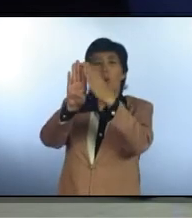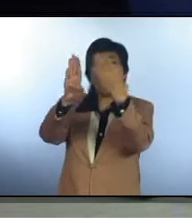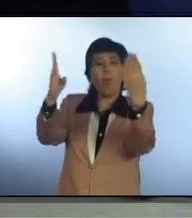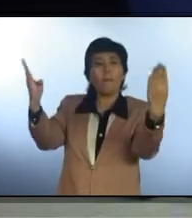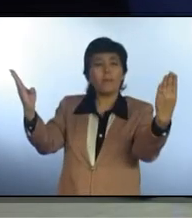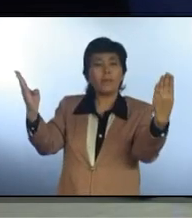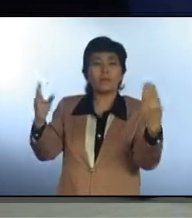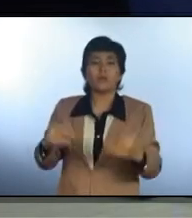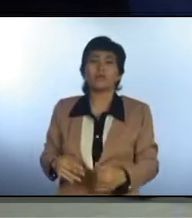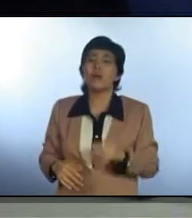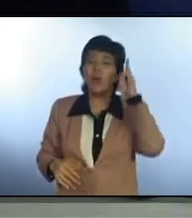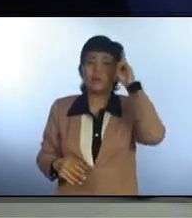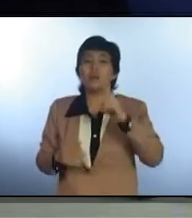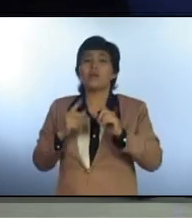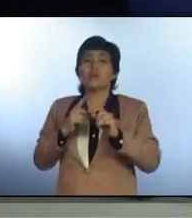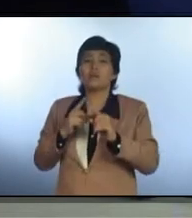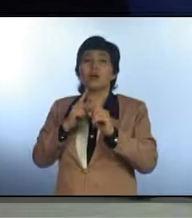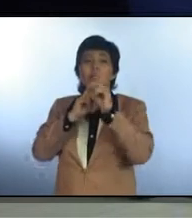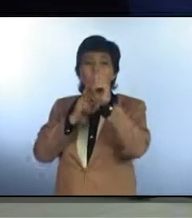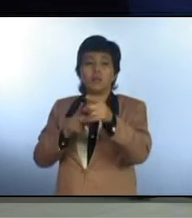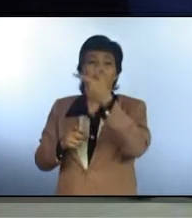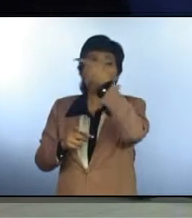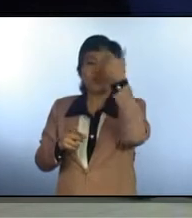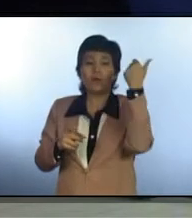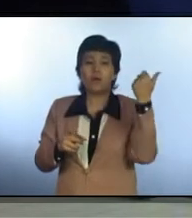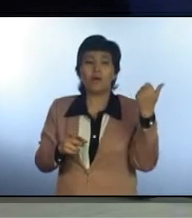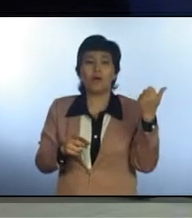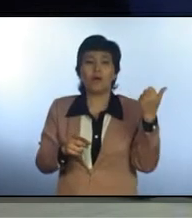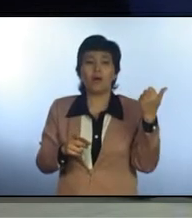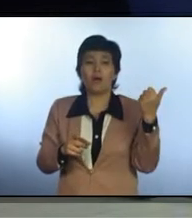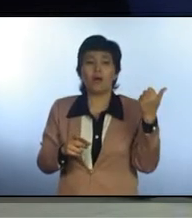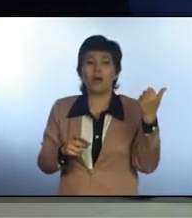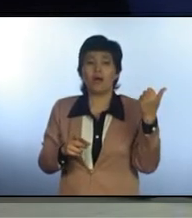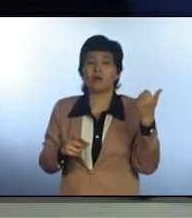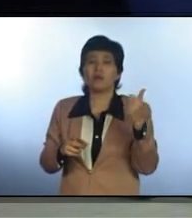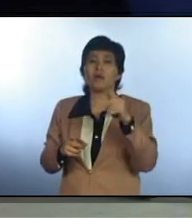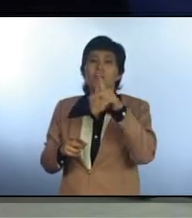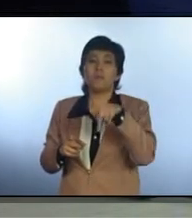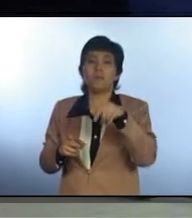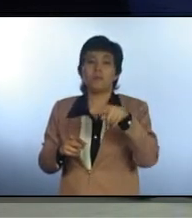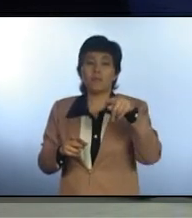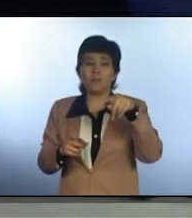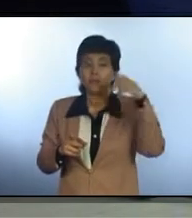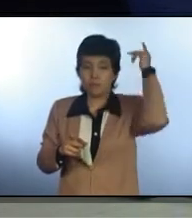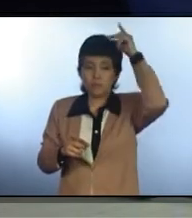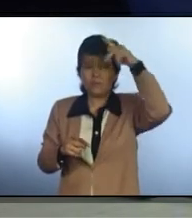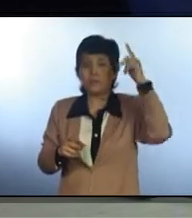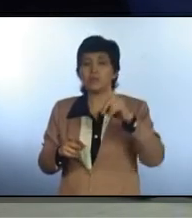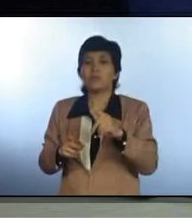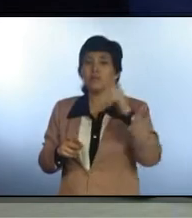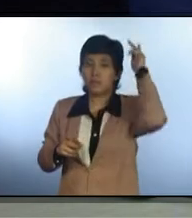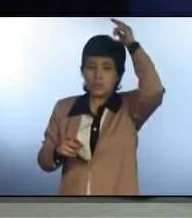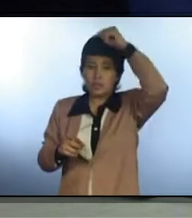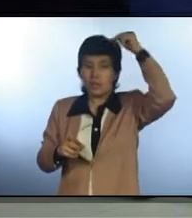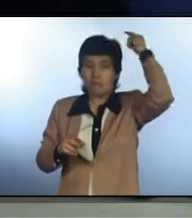open?" And then the uncle would answer him, because the prophet Elijah would come inside the house